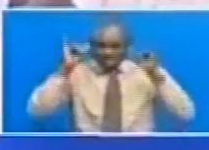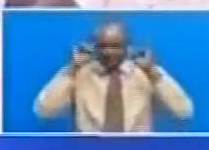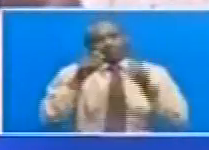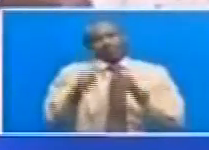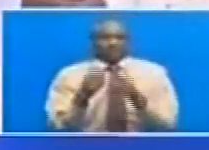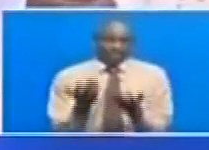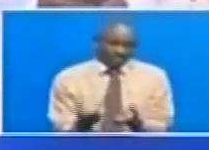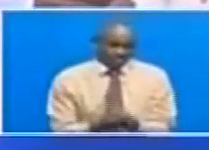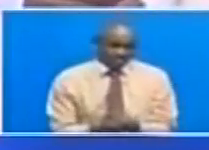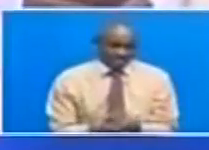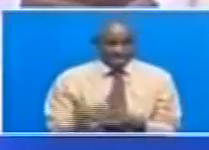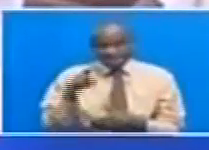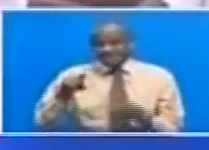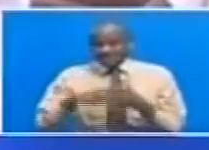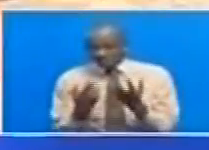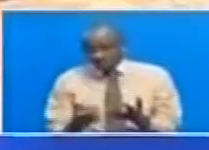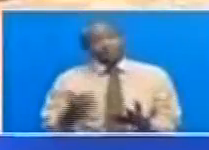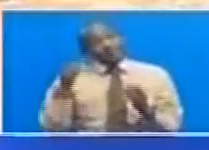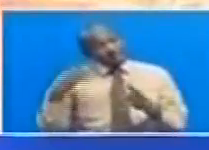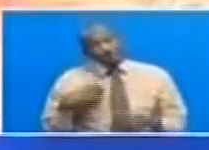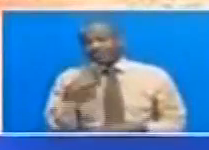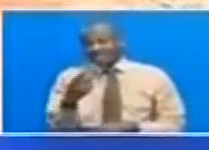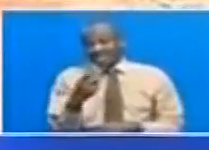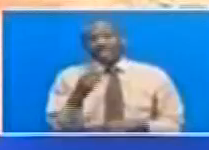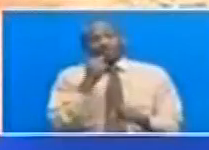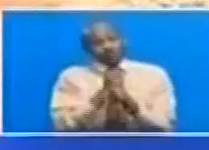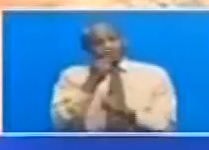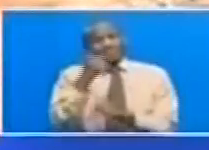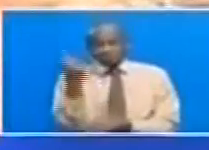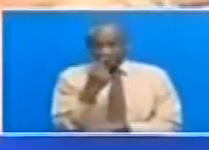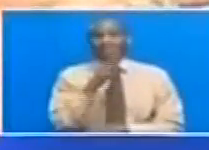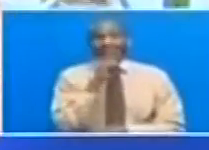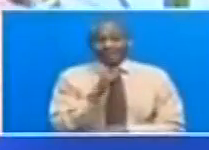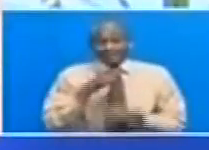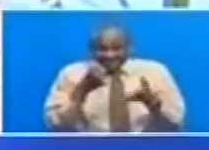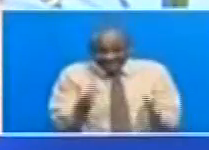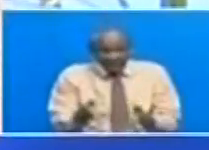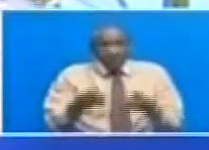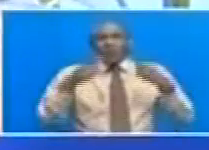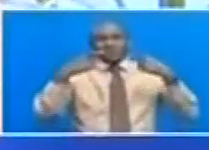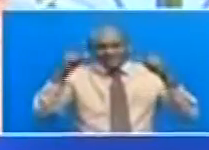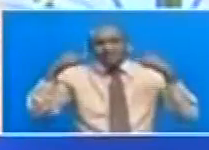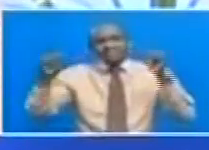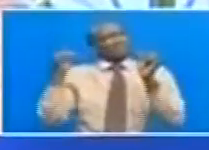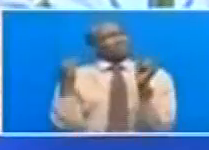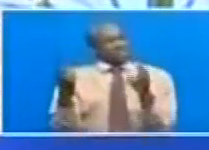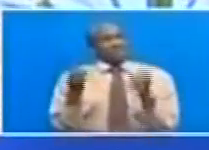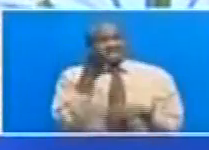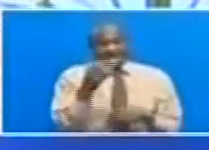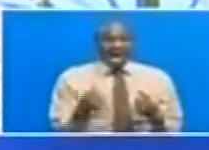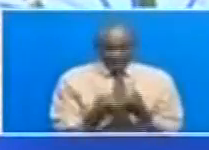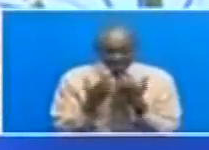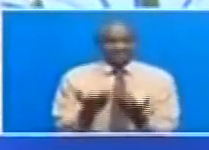notion was that it's a men-only job, but the success stories here are what have contributed to this